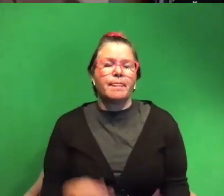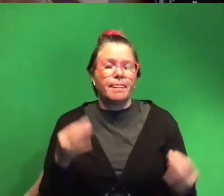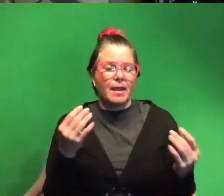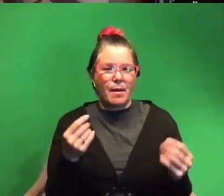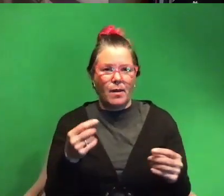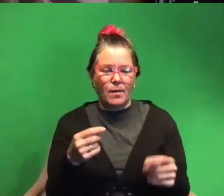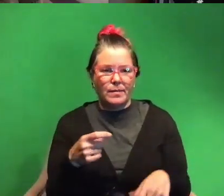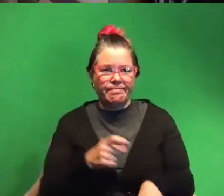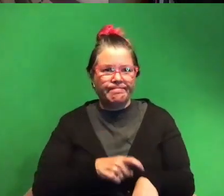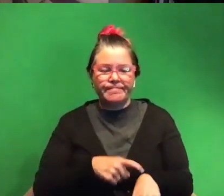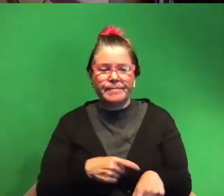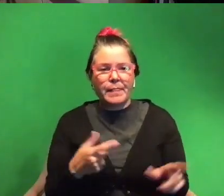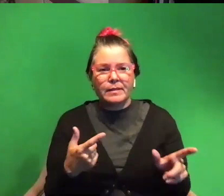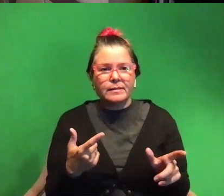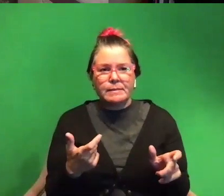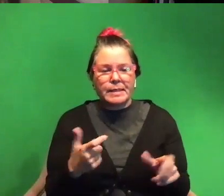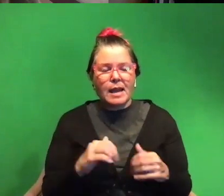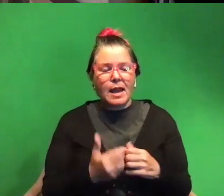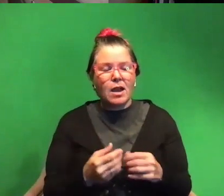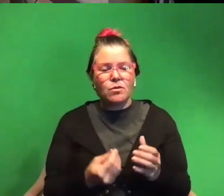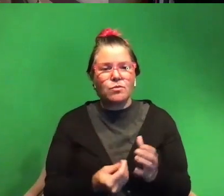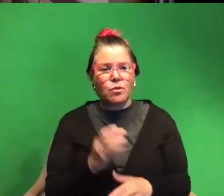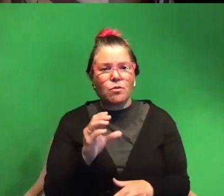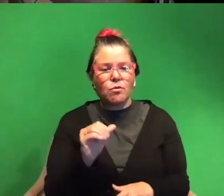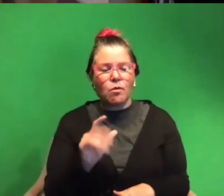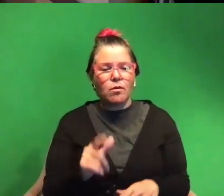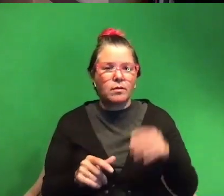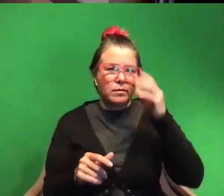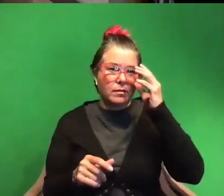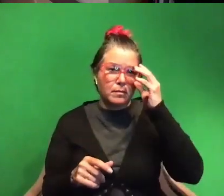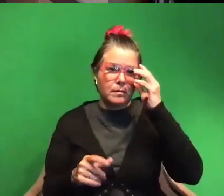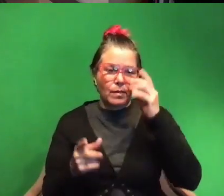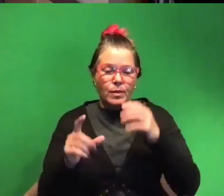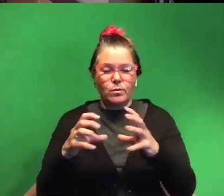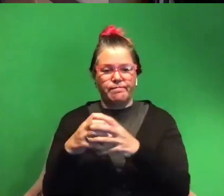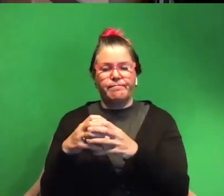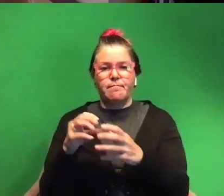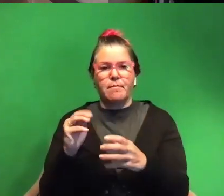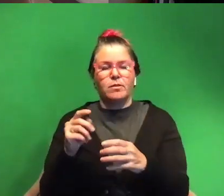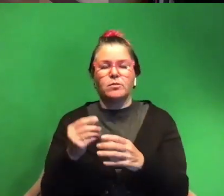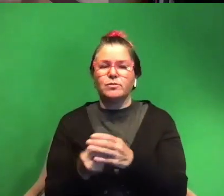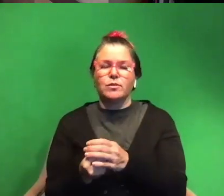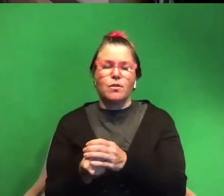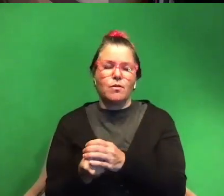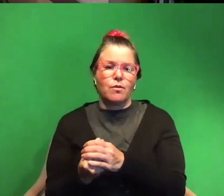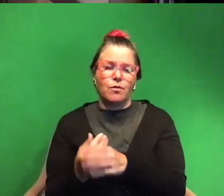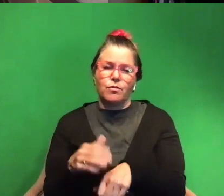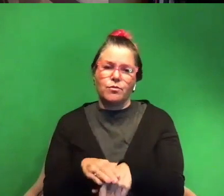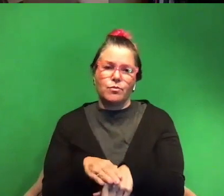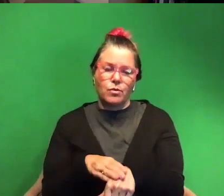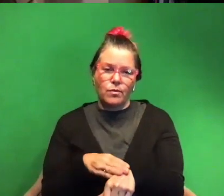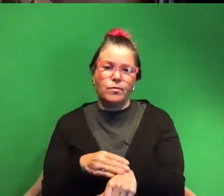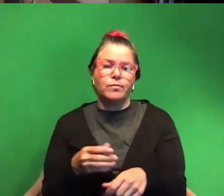one of the questions that we can grow corals in. So a lot of these mounding corals are very slow growers, but can be very,